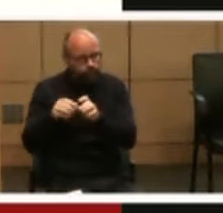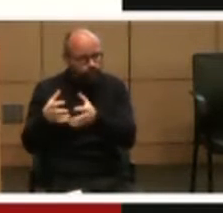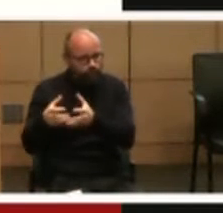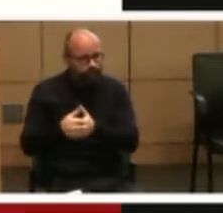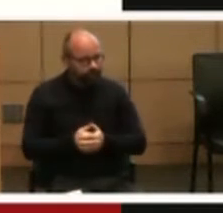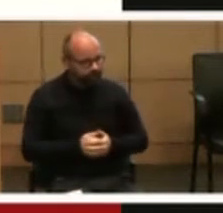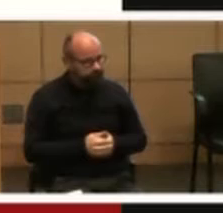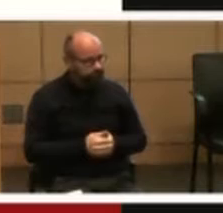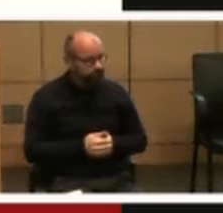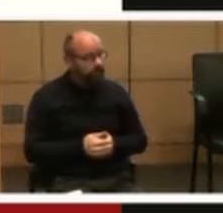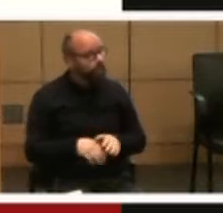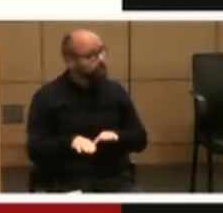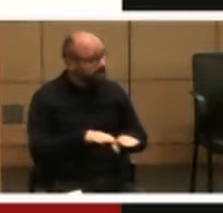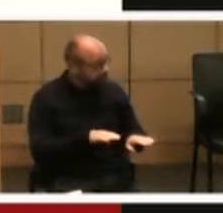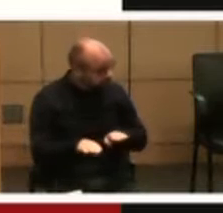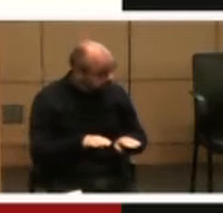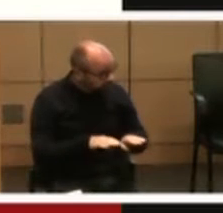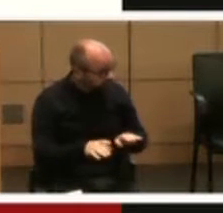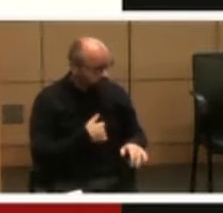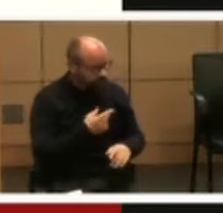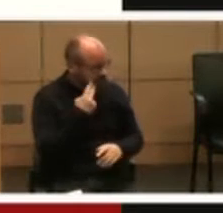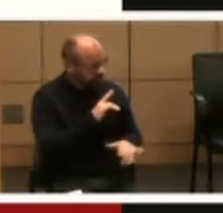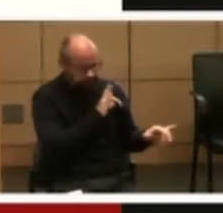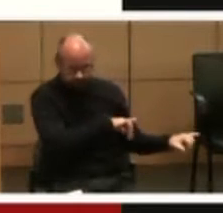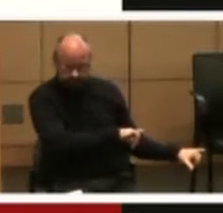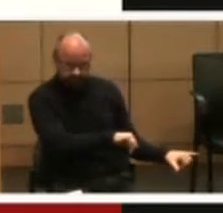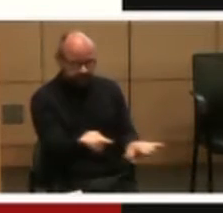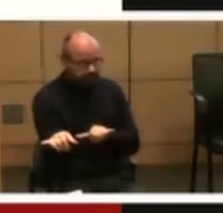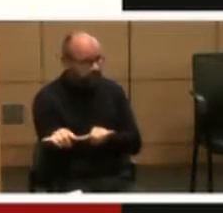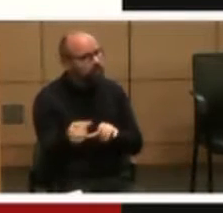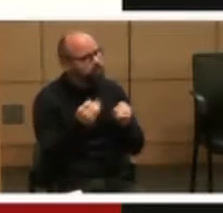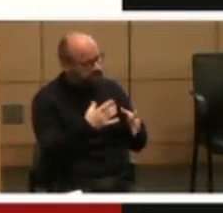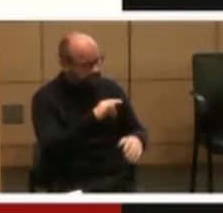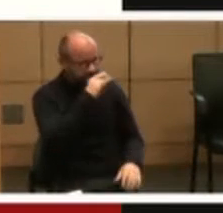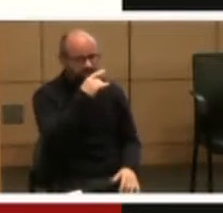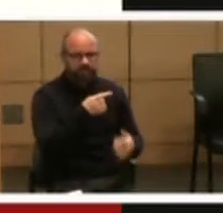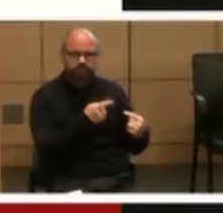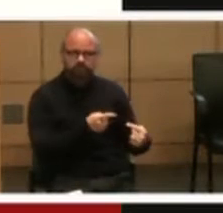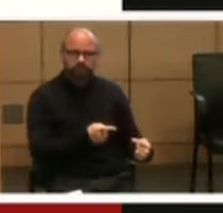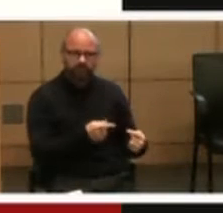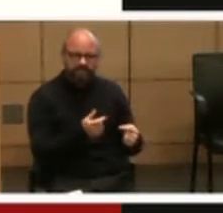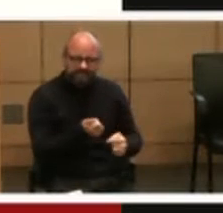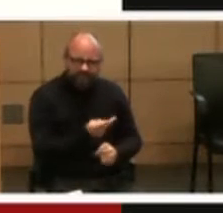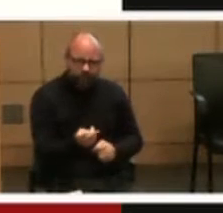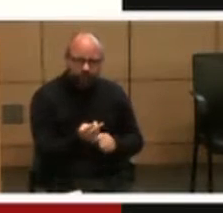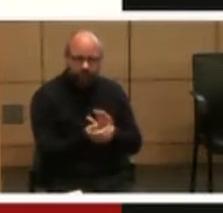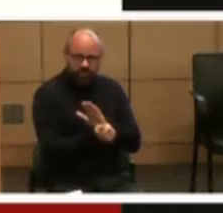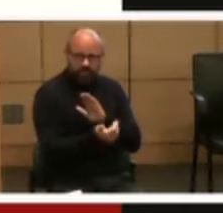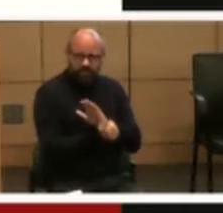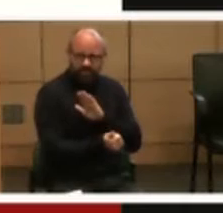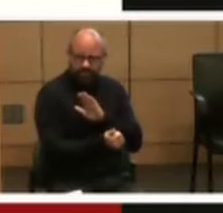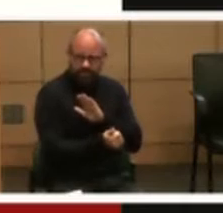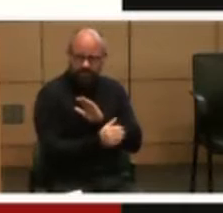Behaviorally, what we found longitudinally is that a lot of the kids are still having problems in several competency scales. So,